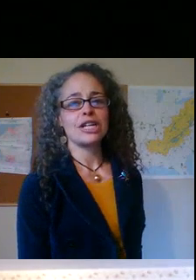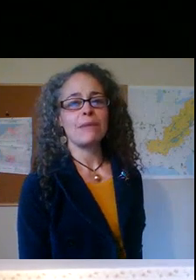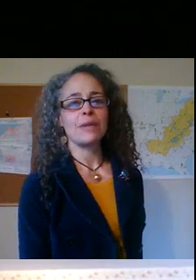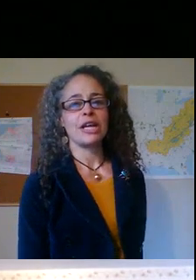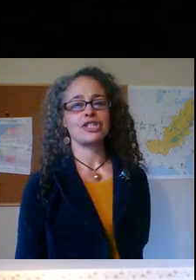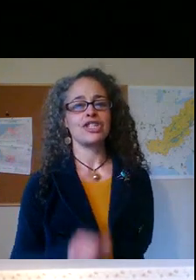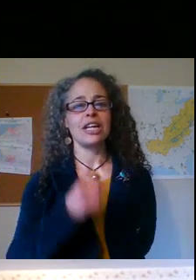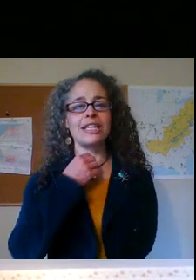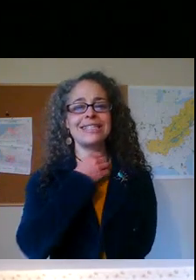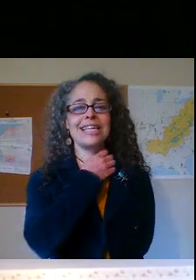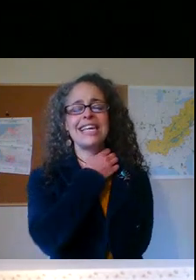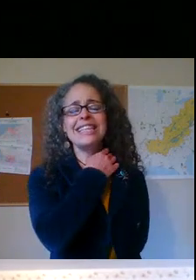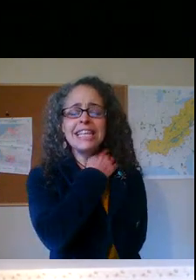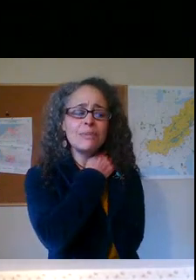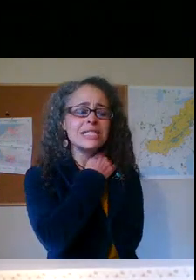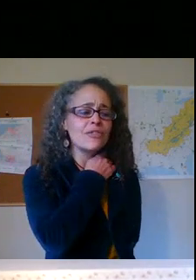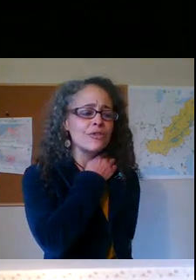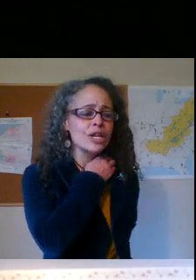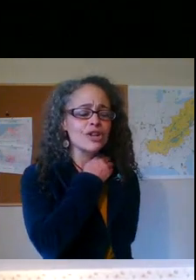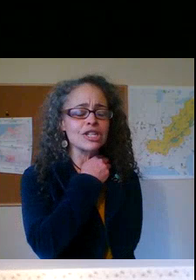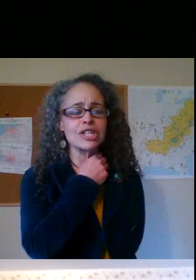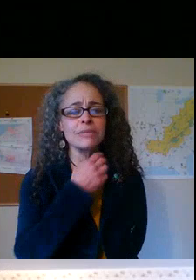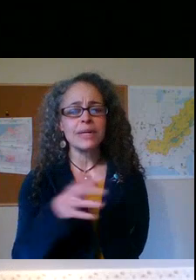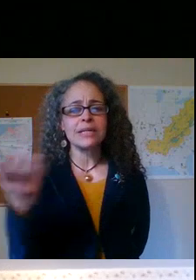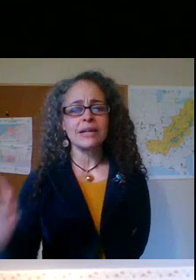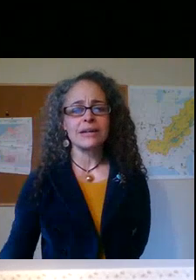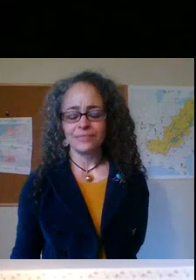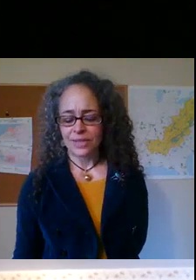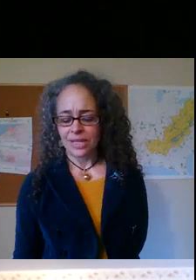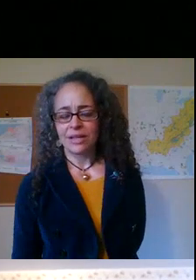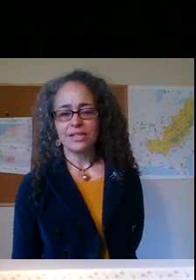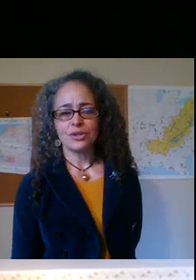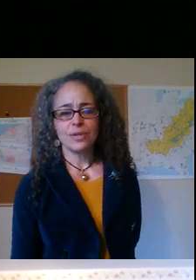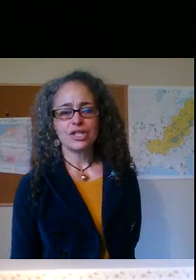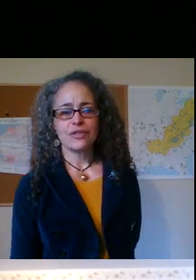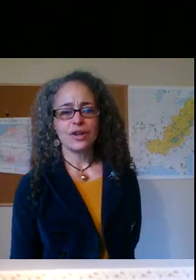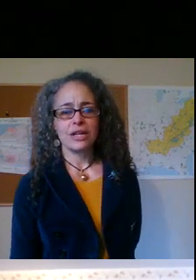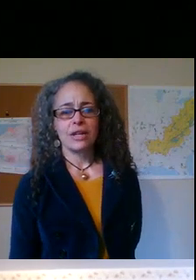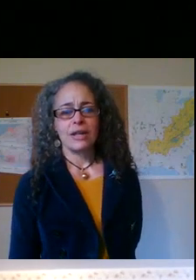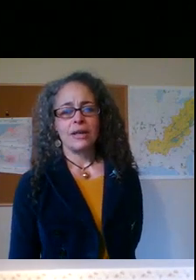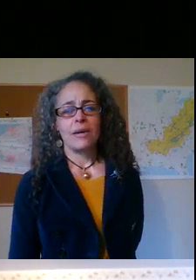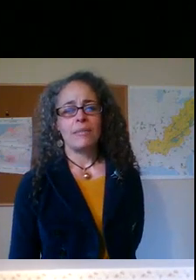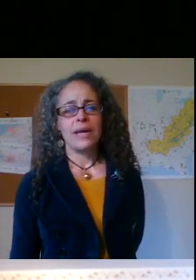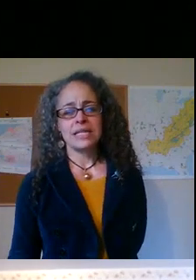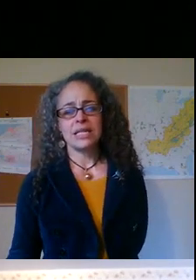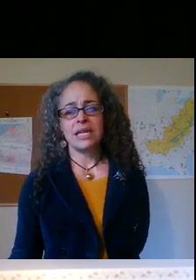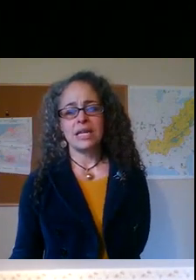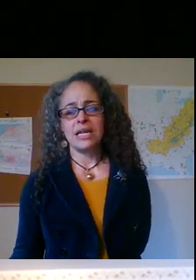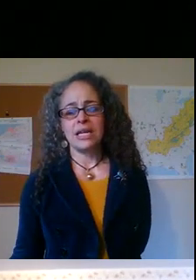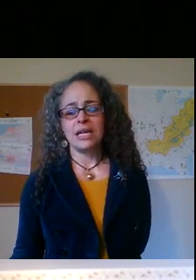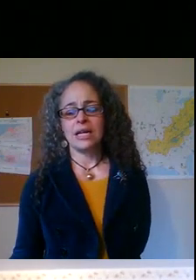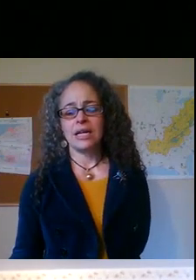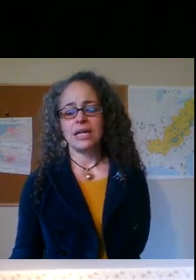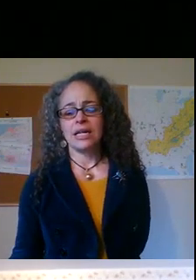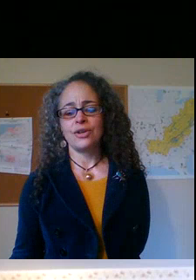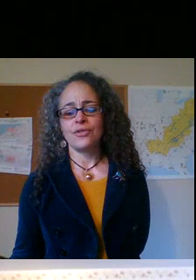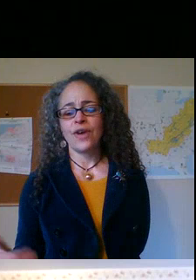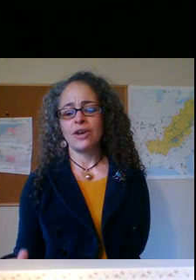non-construction project application checklist. It's a little bit different for construction, but not too much different.